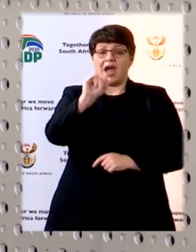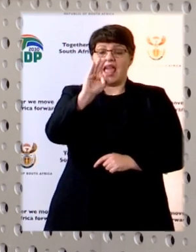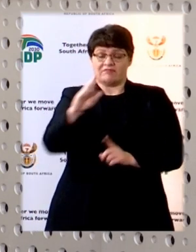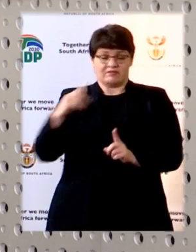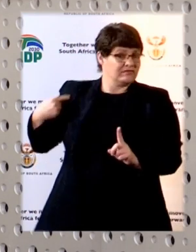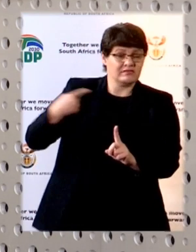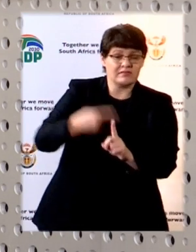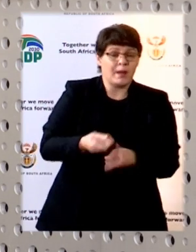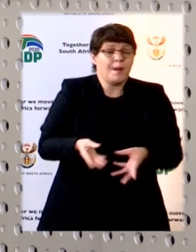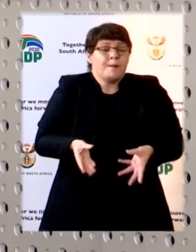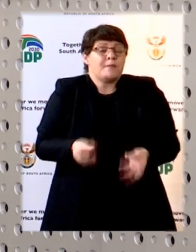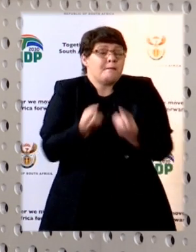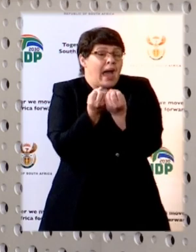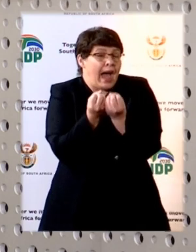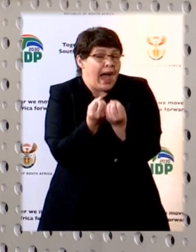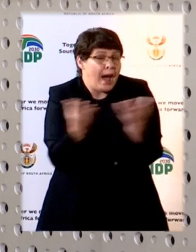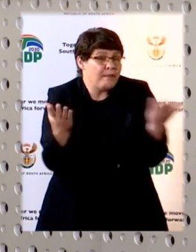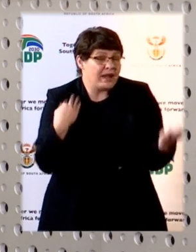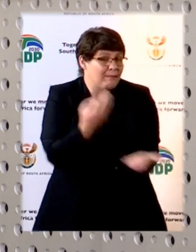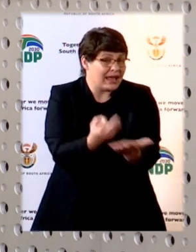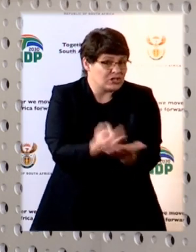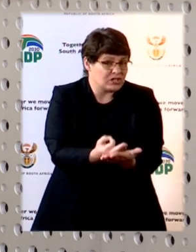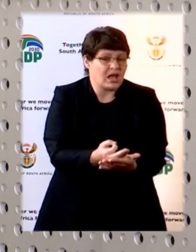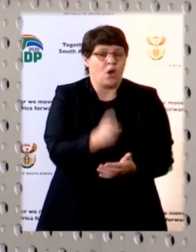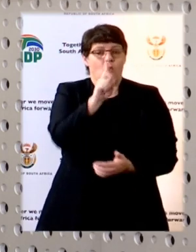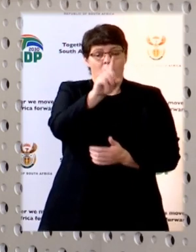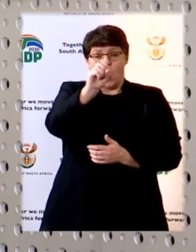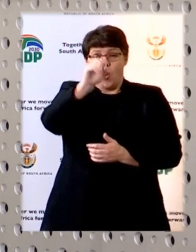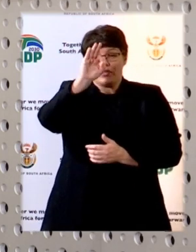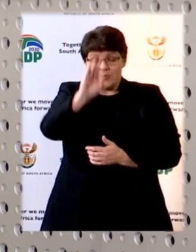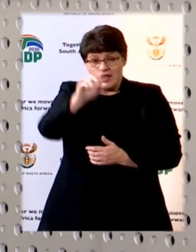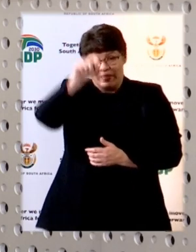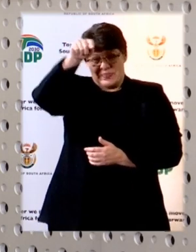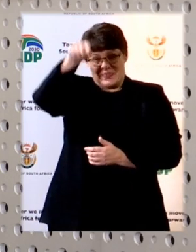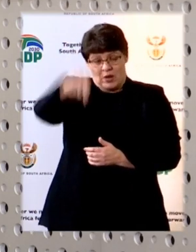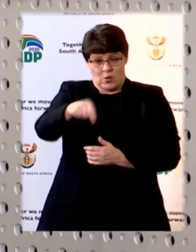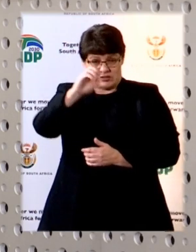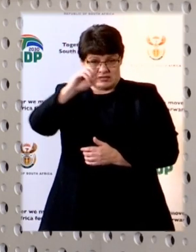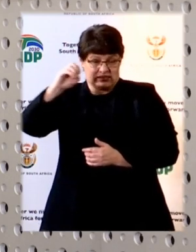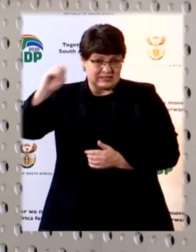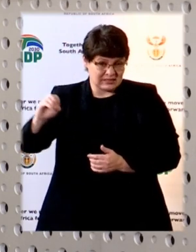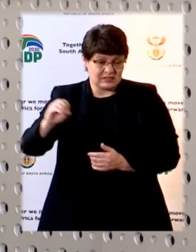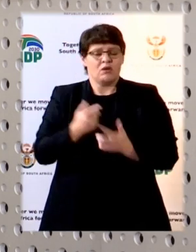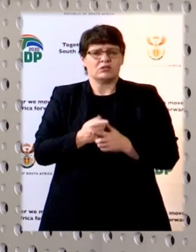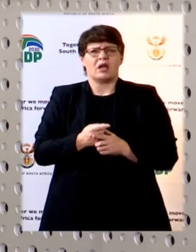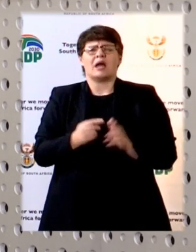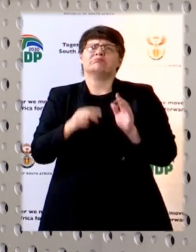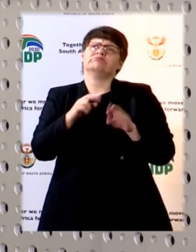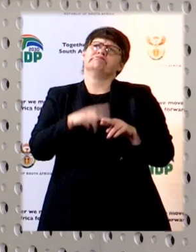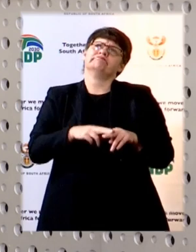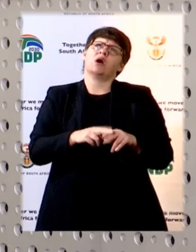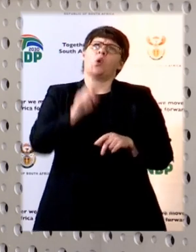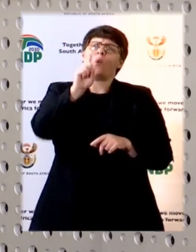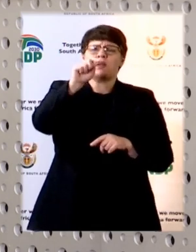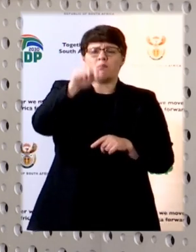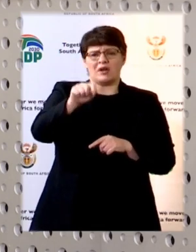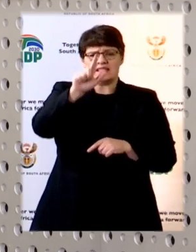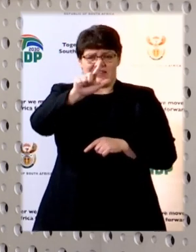received just over 103,000 applications from employers representing about 1.75